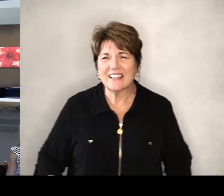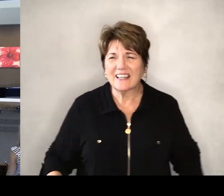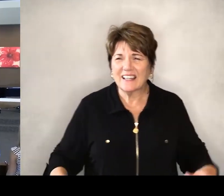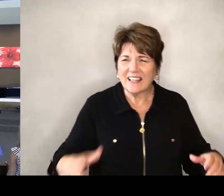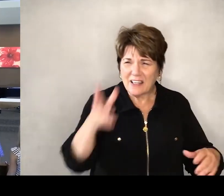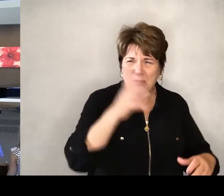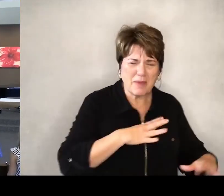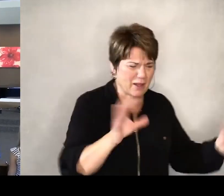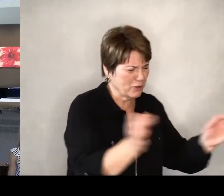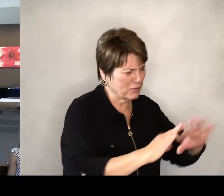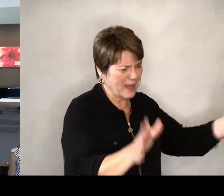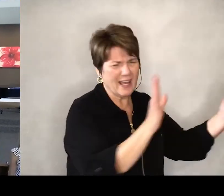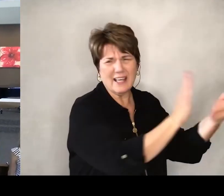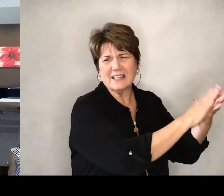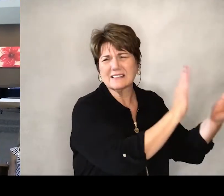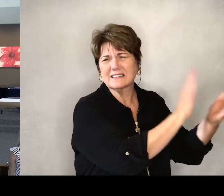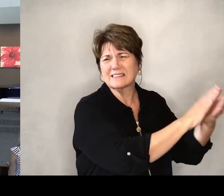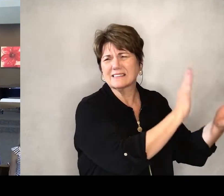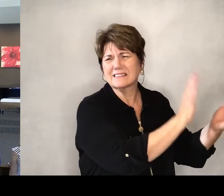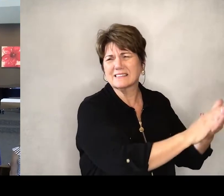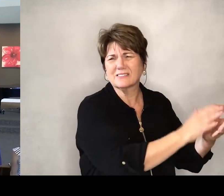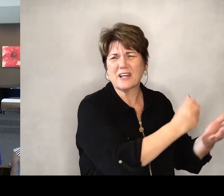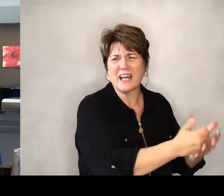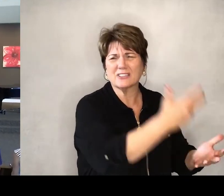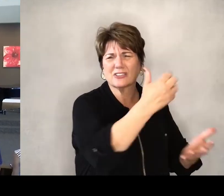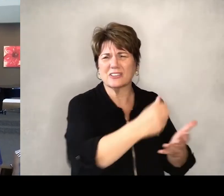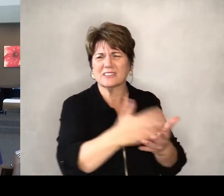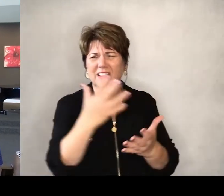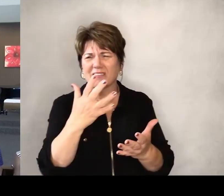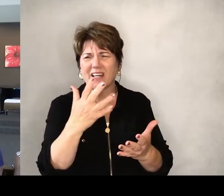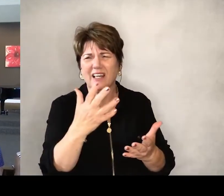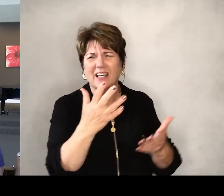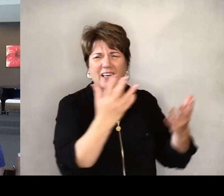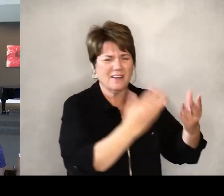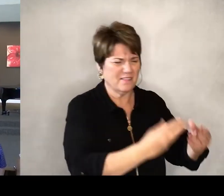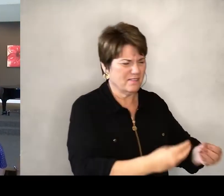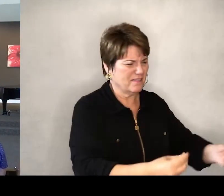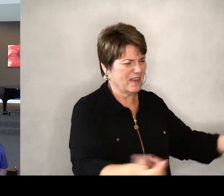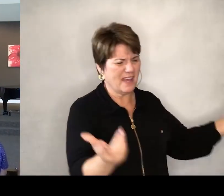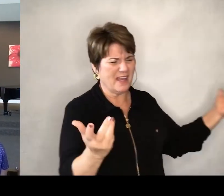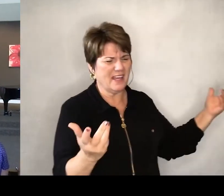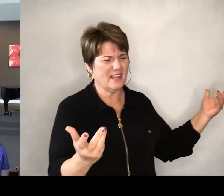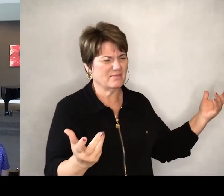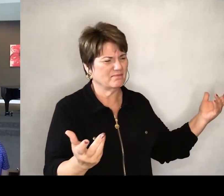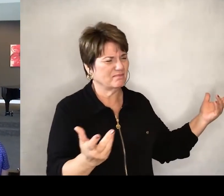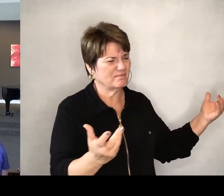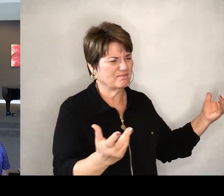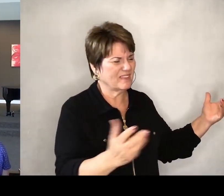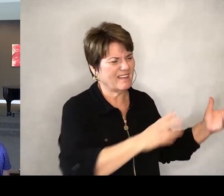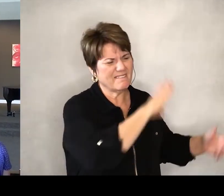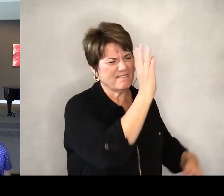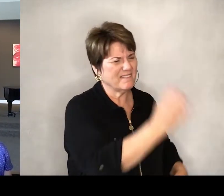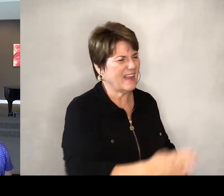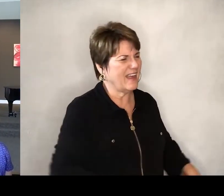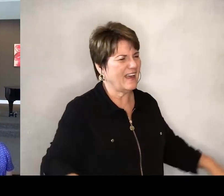A man's empty praise and treasures that fade are